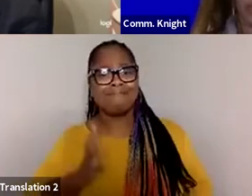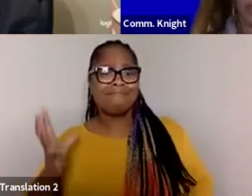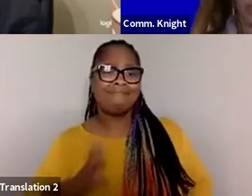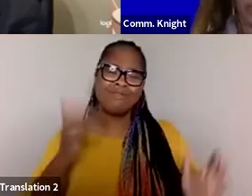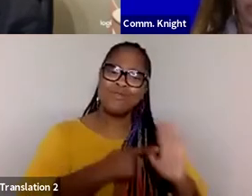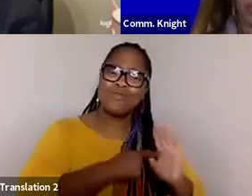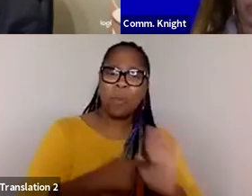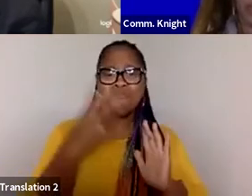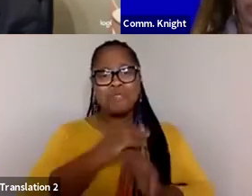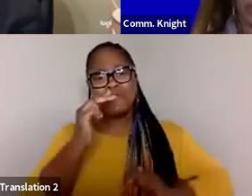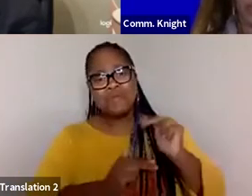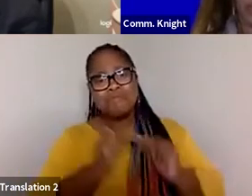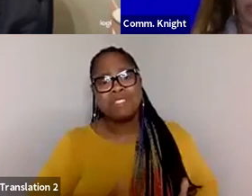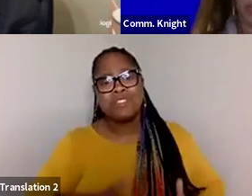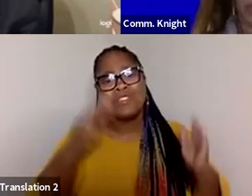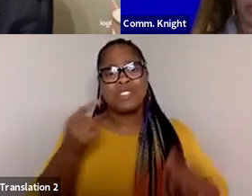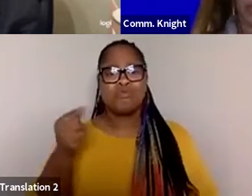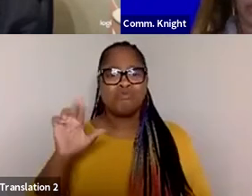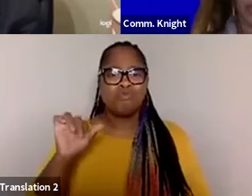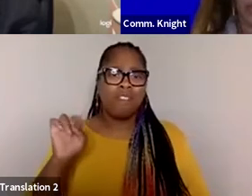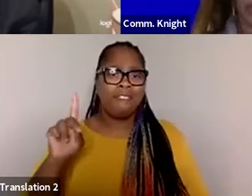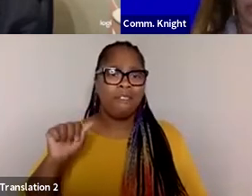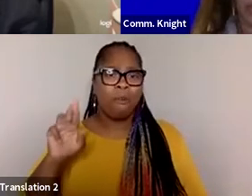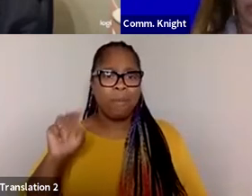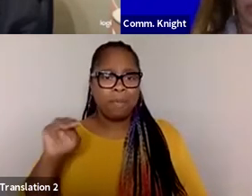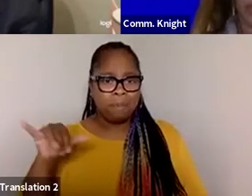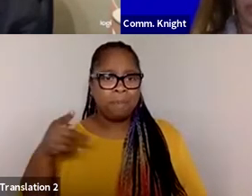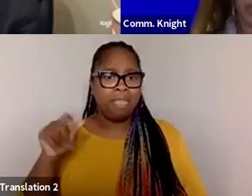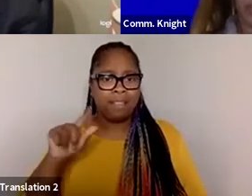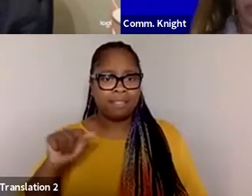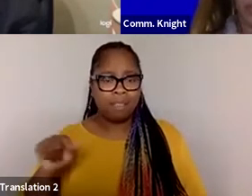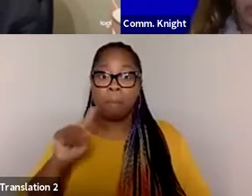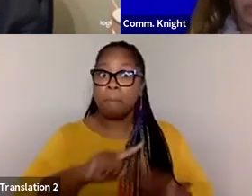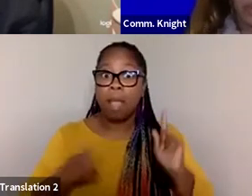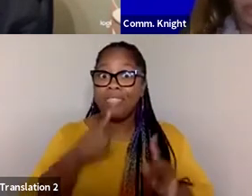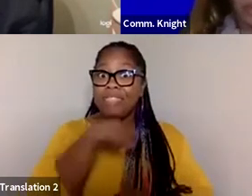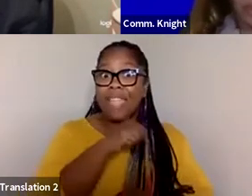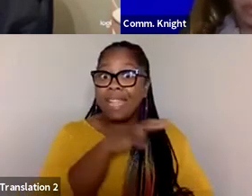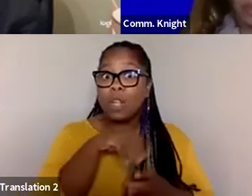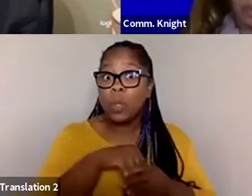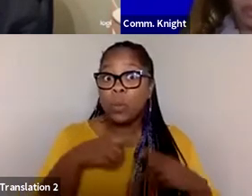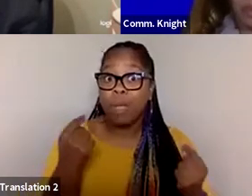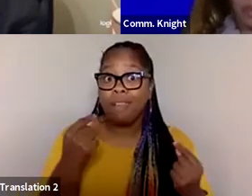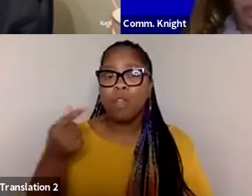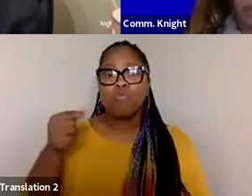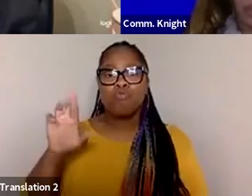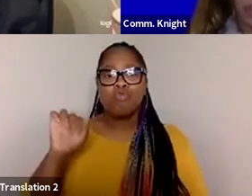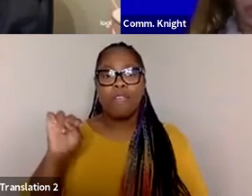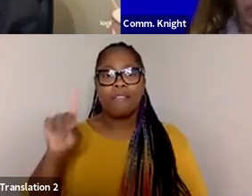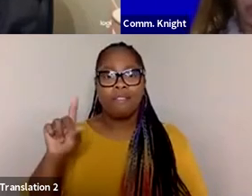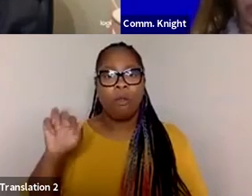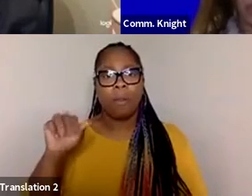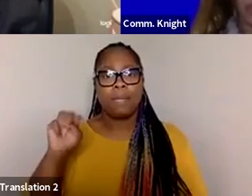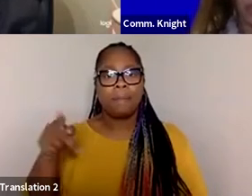beautiful buildings in Grand Army Plaza. I would like to just bring to your attention what's been omitted. What's been omitted is Grand Army Plaza is 15